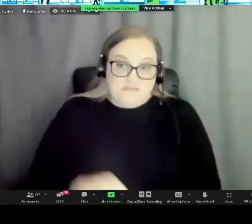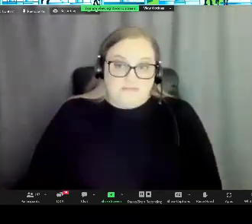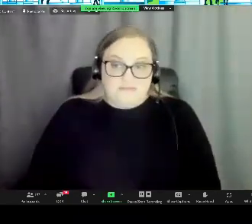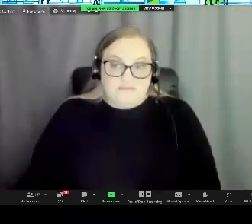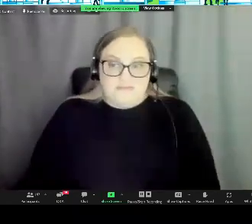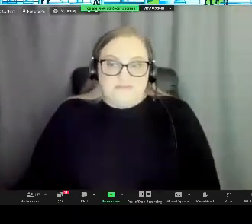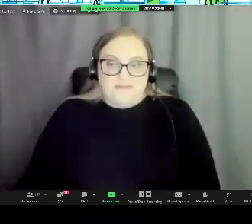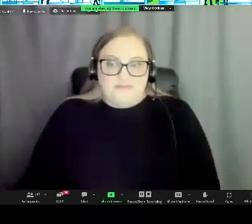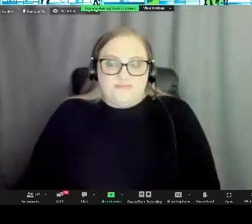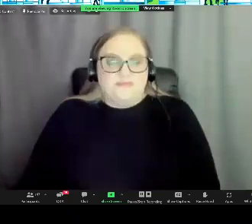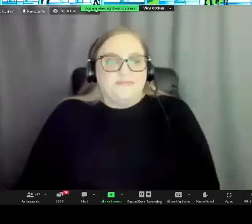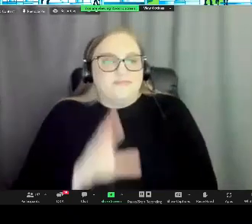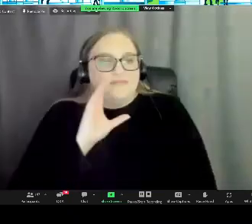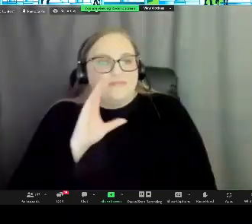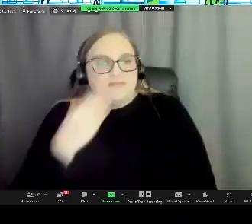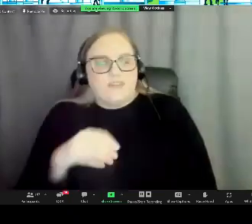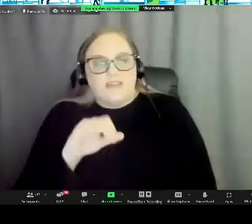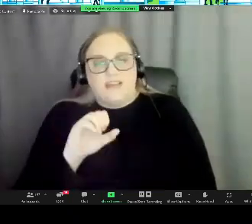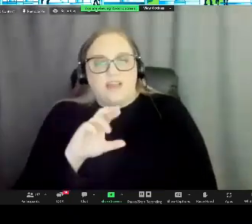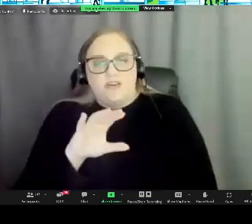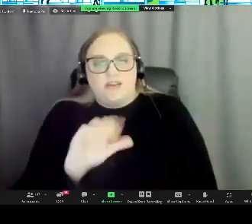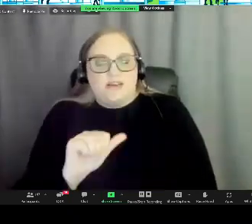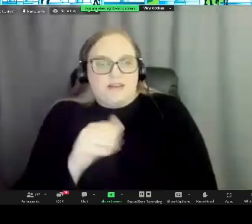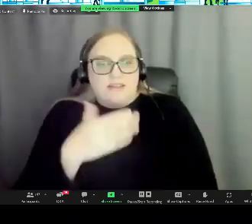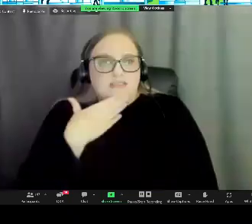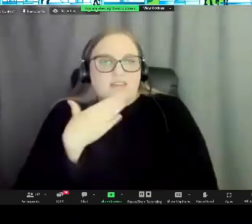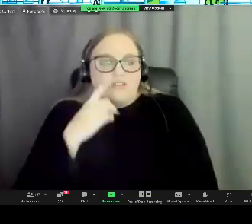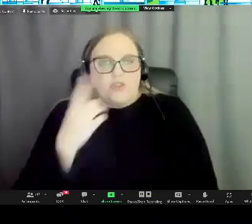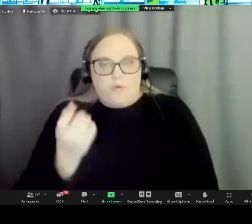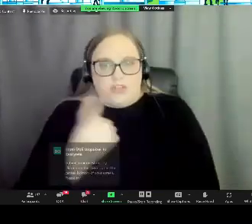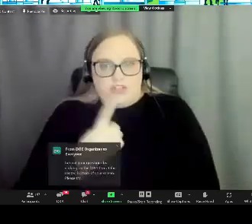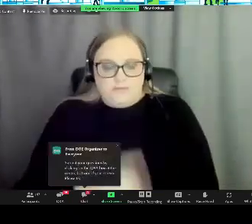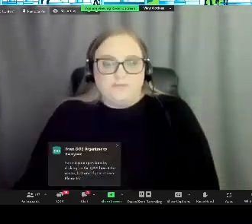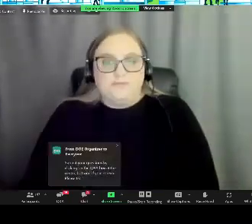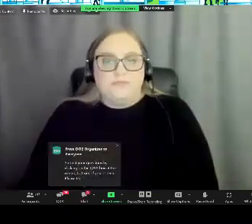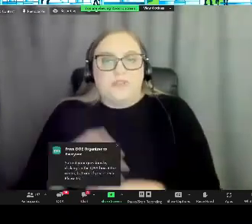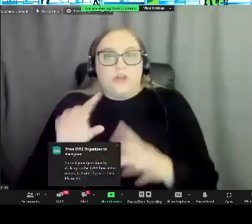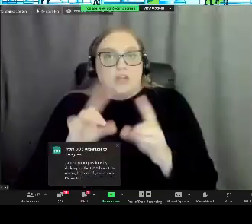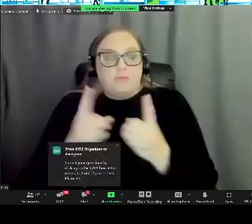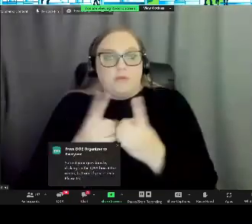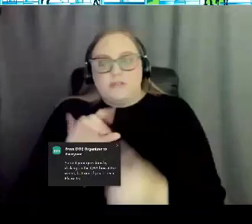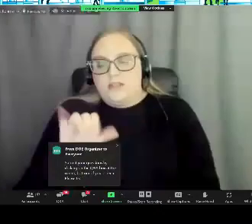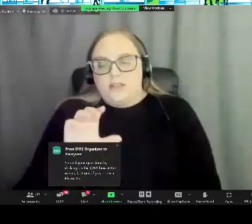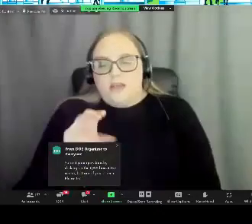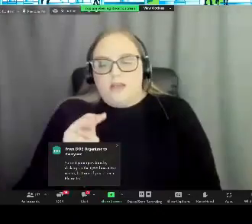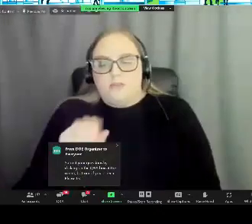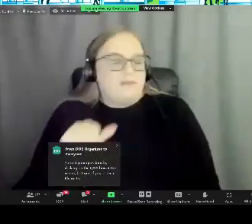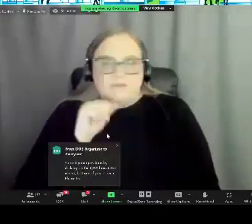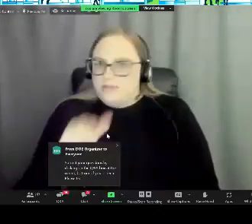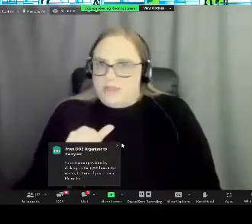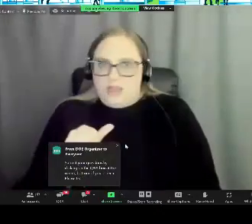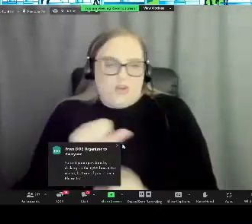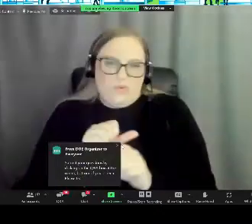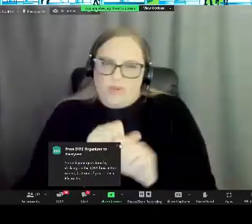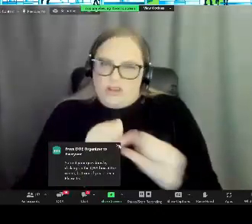Hello, this is Erica Bickford. Thanks for the question. The department has determined that Yucca Mountain's not a workable site, largely from